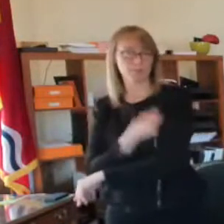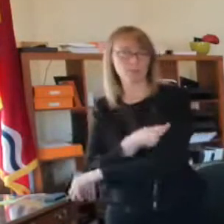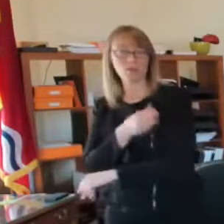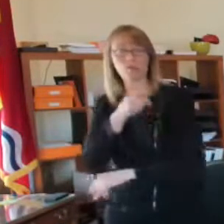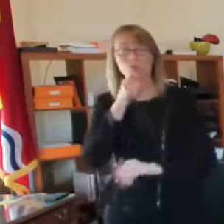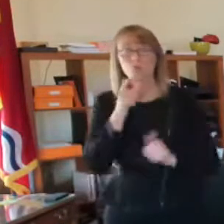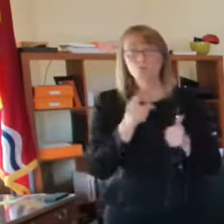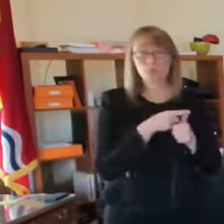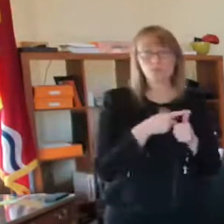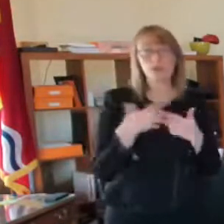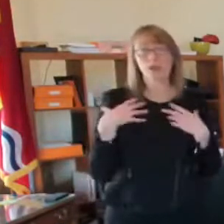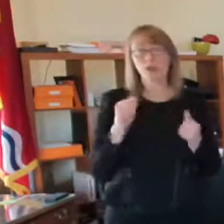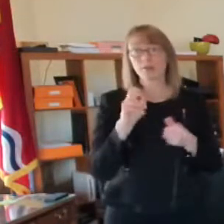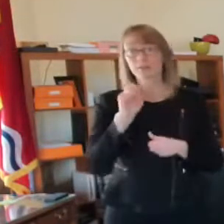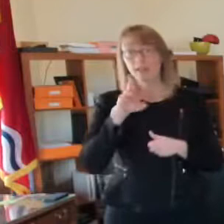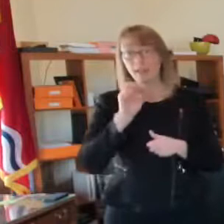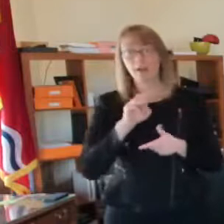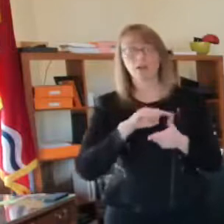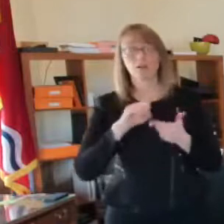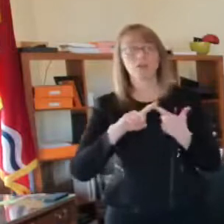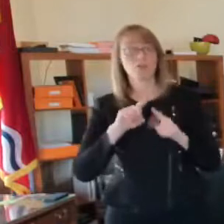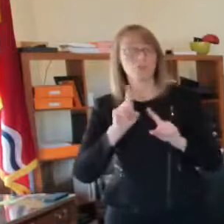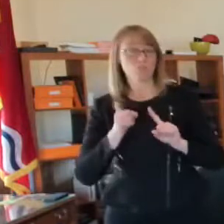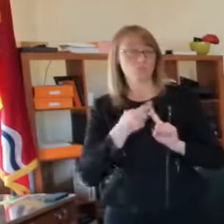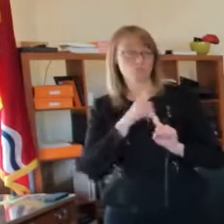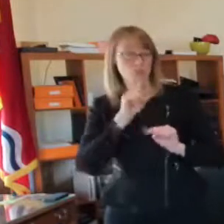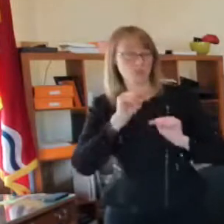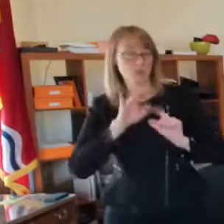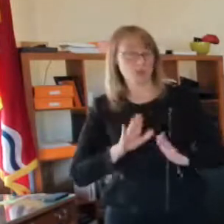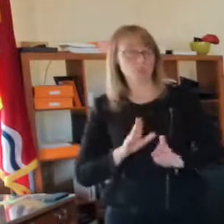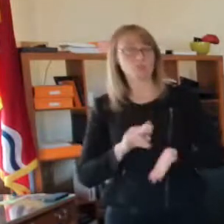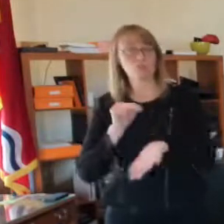first responders, congregate living facilities, nursing homes,